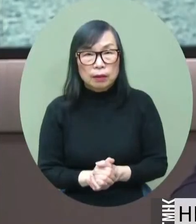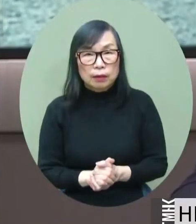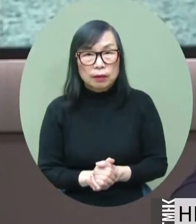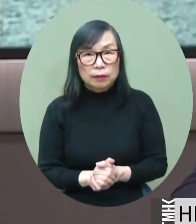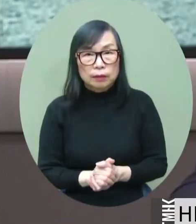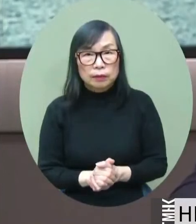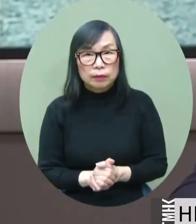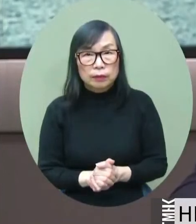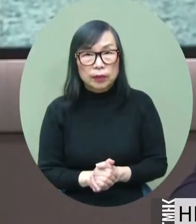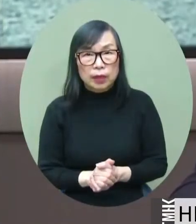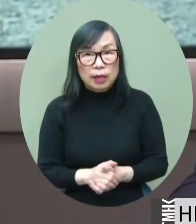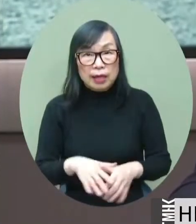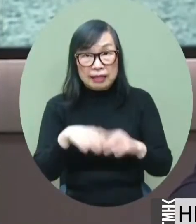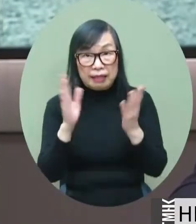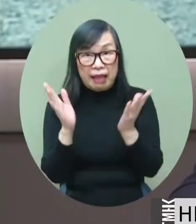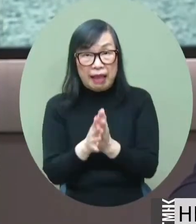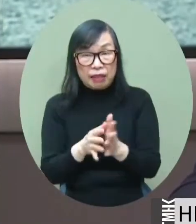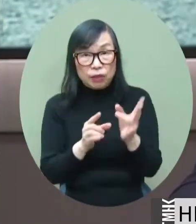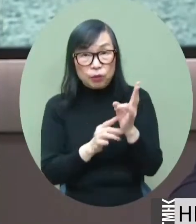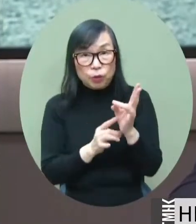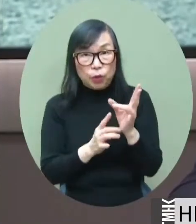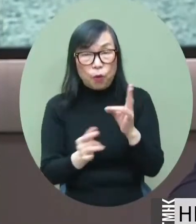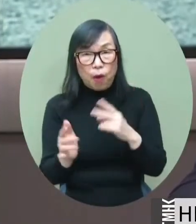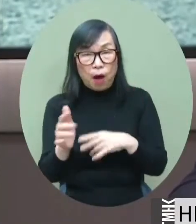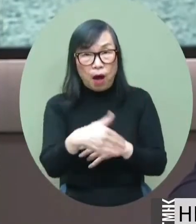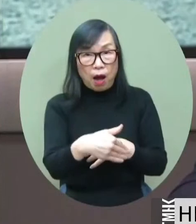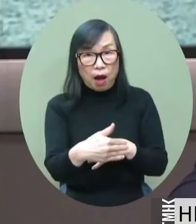Penny Bay's isolation facility.